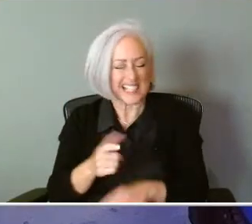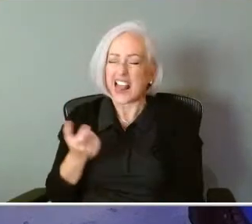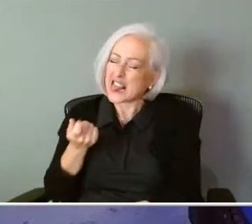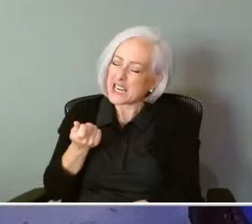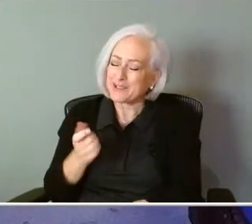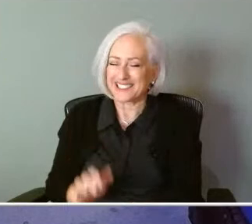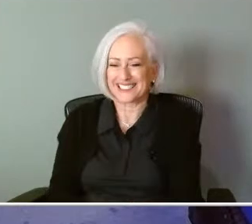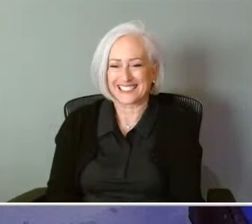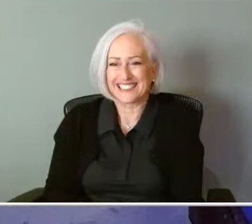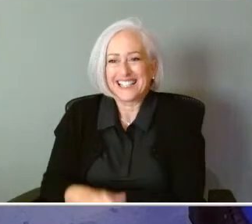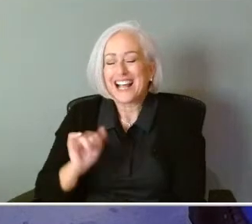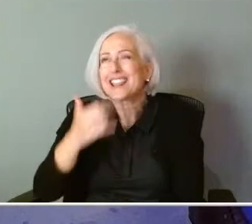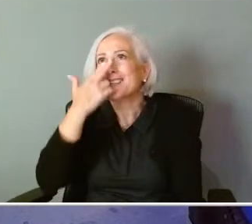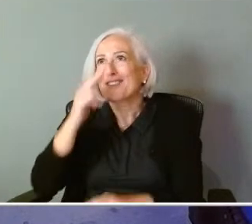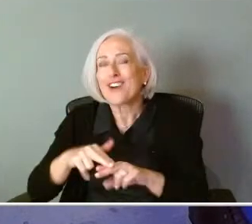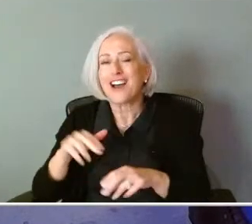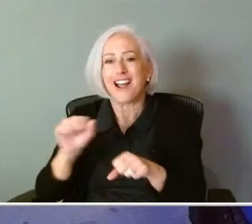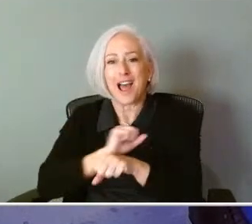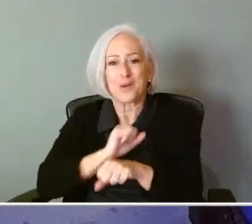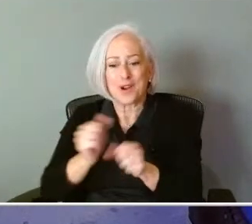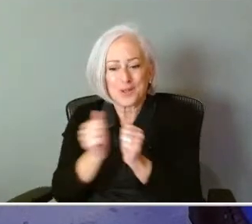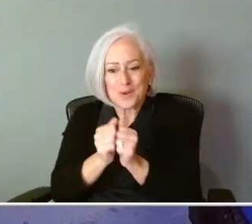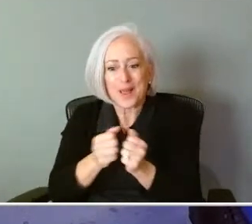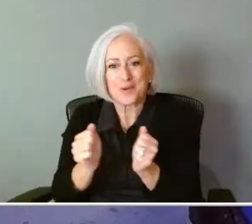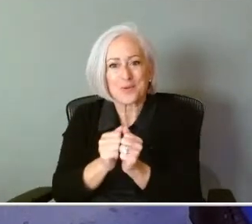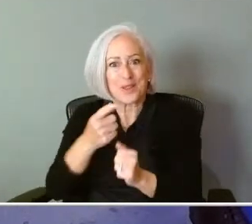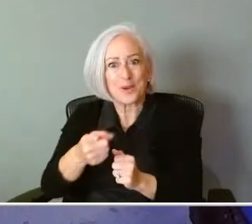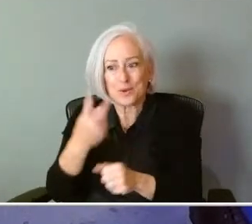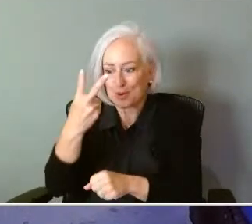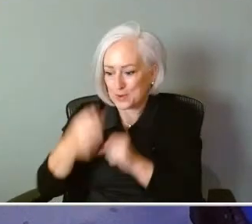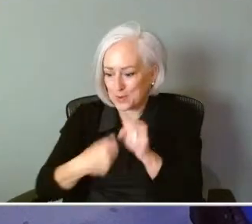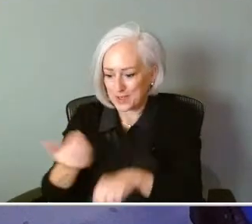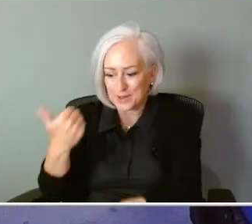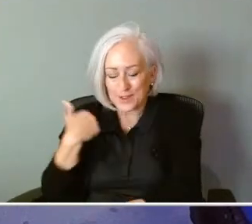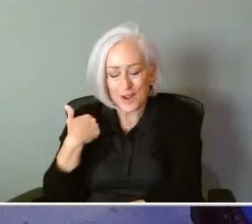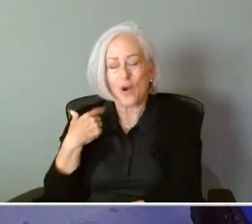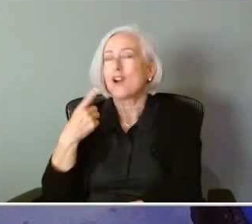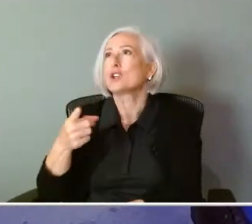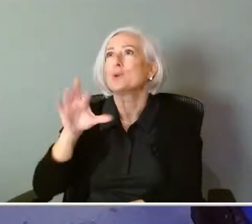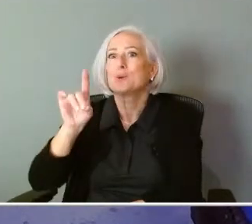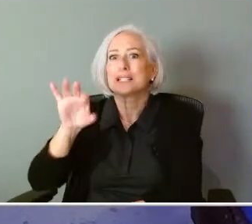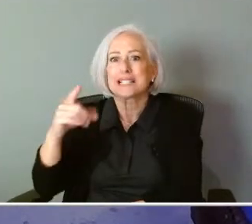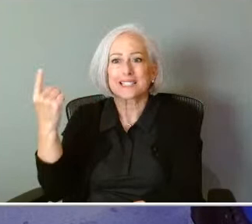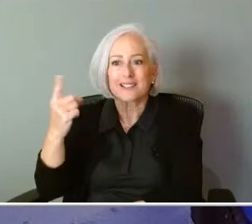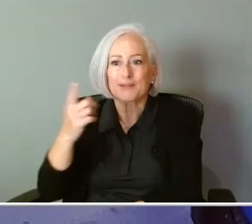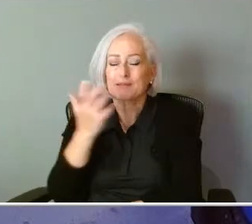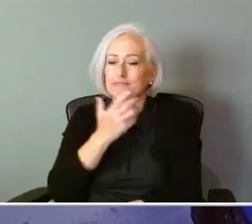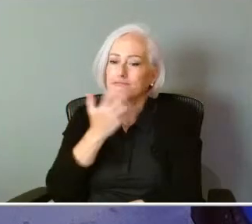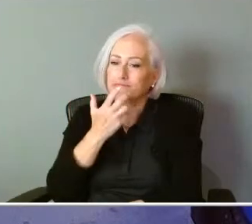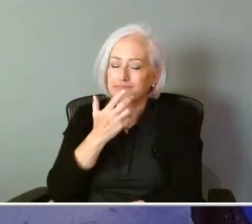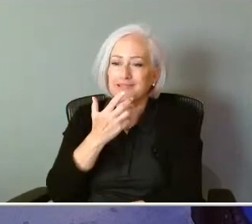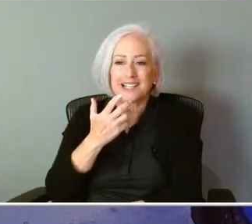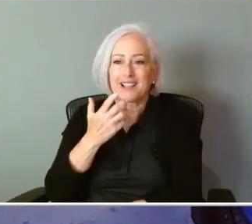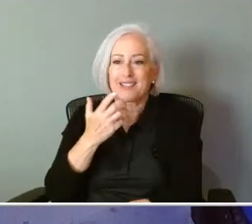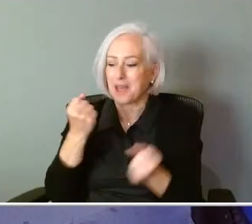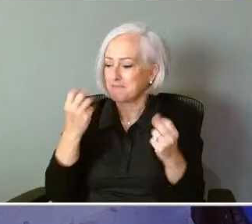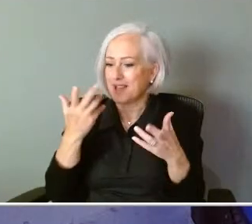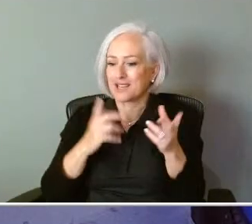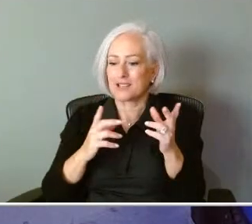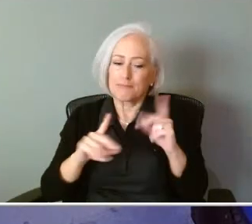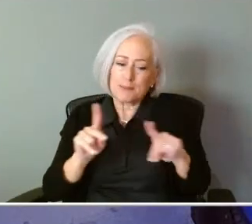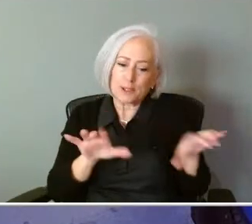fun. I worked on this story with you almost 2 years ago, Dr. Holzverline, and you did something that certainly none of colleagues around here had done, but I